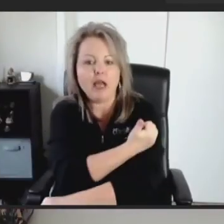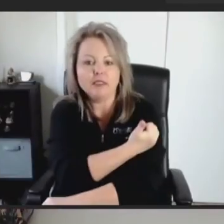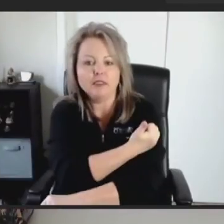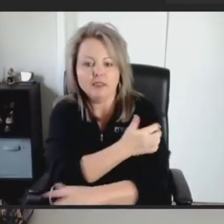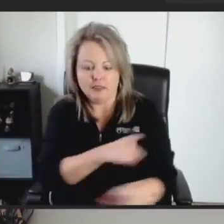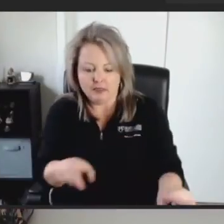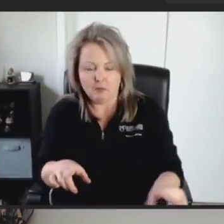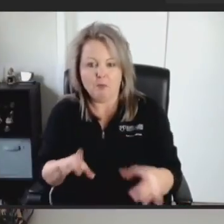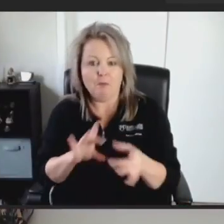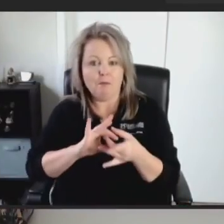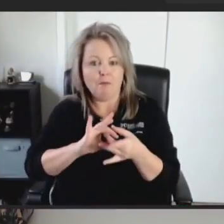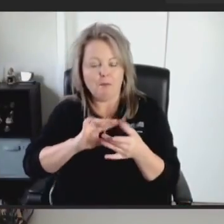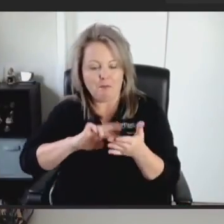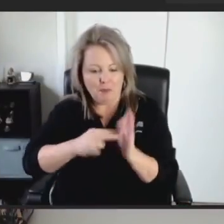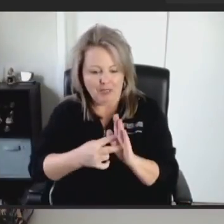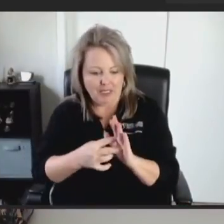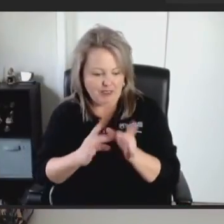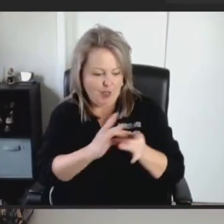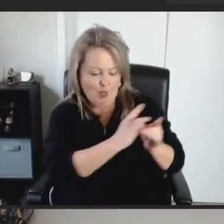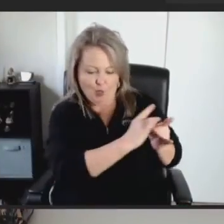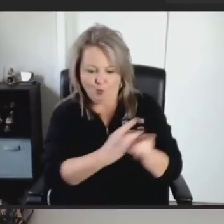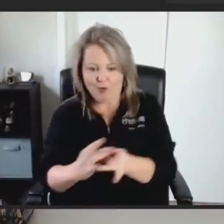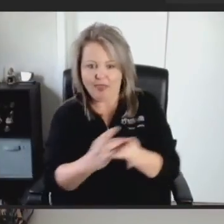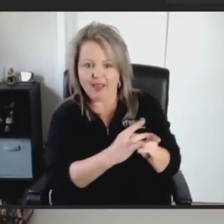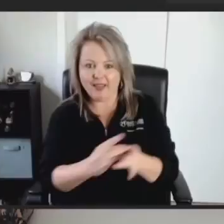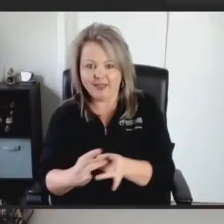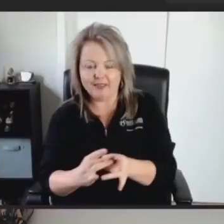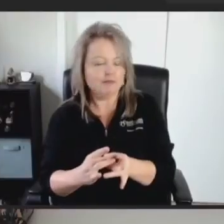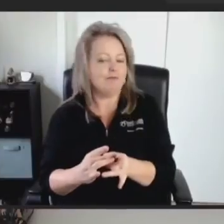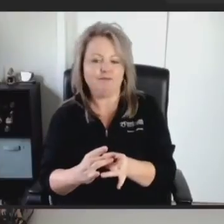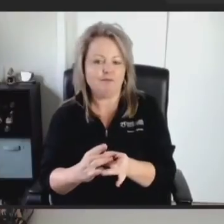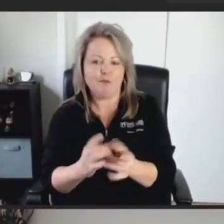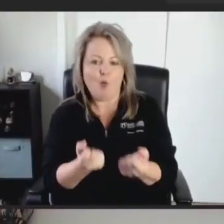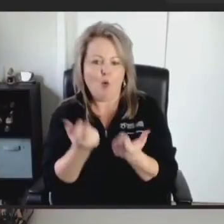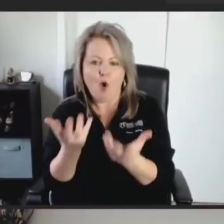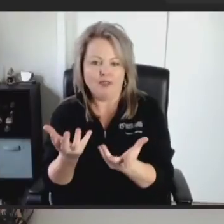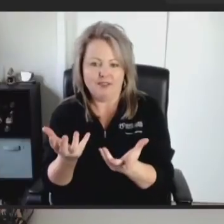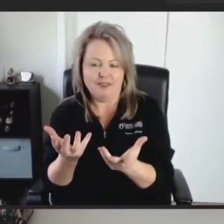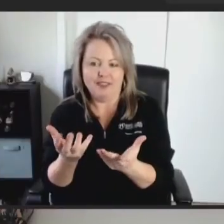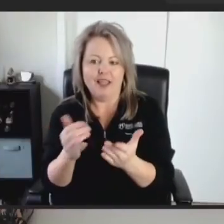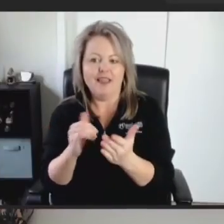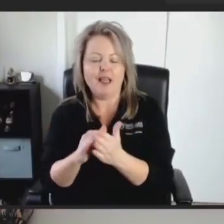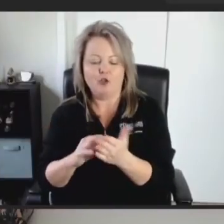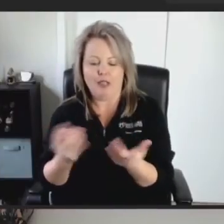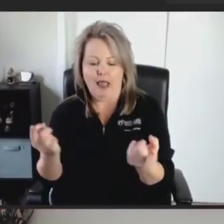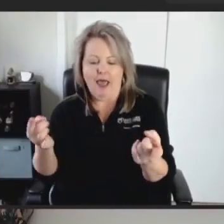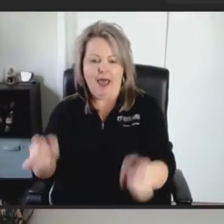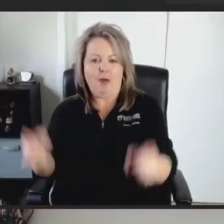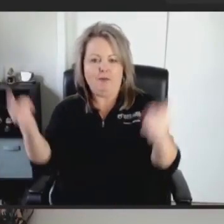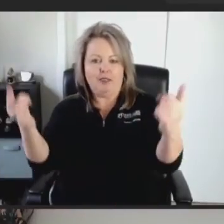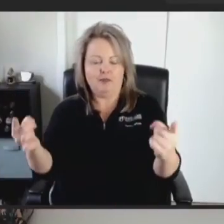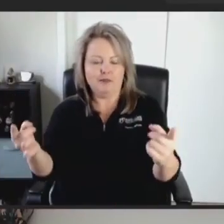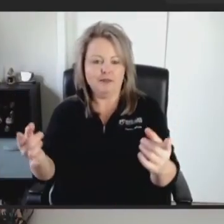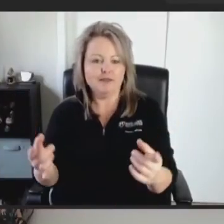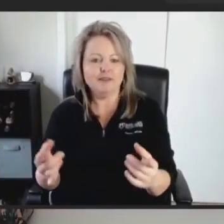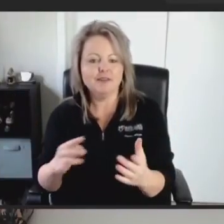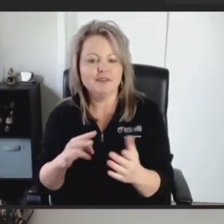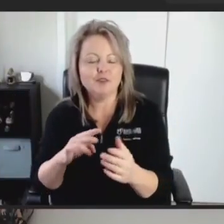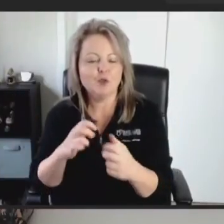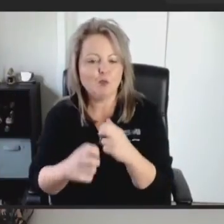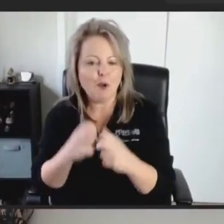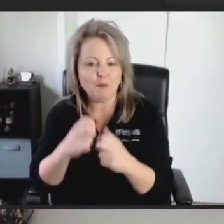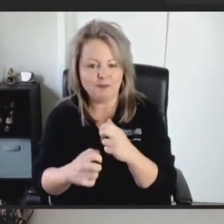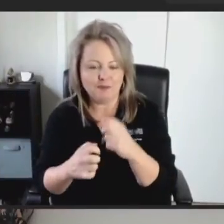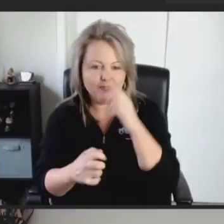not associated with the vaccine or caused by the vaccine at all. Those are just our baseline incidents of those problems. And what you're